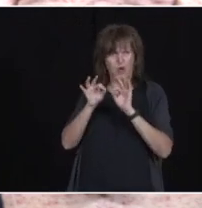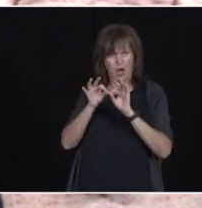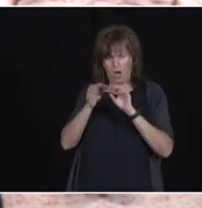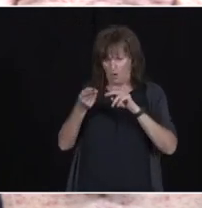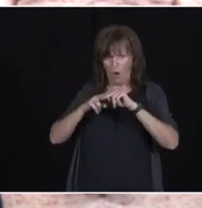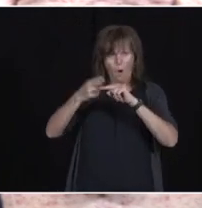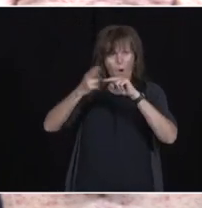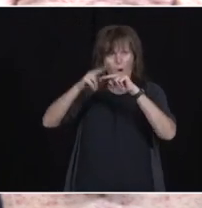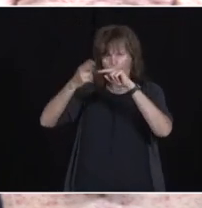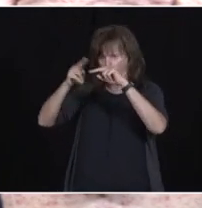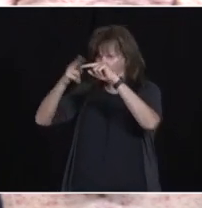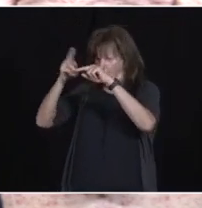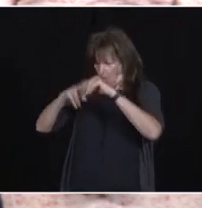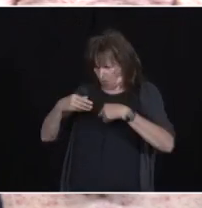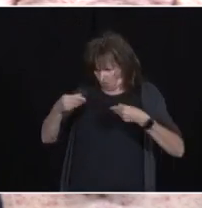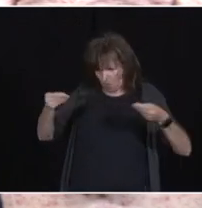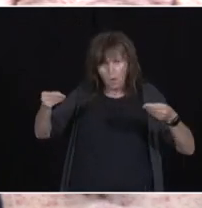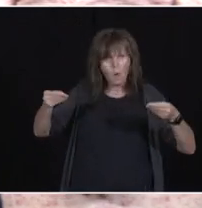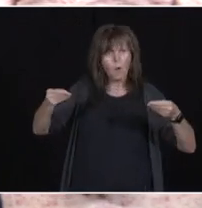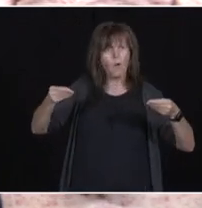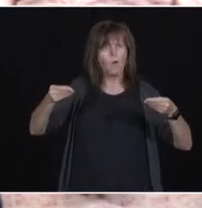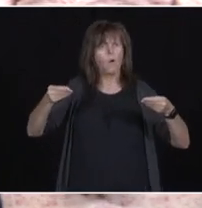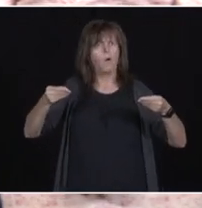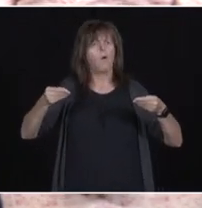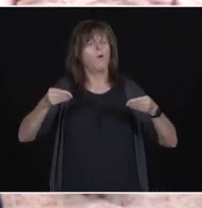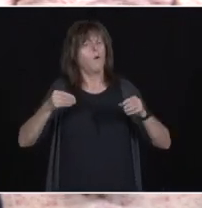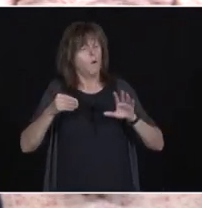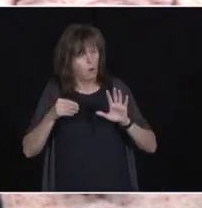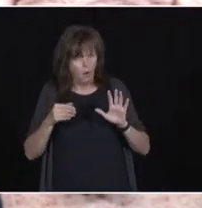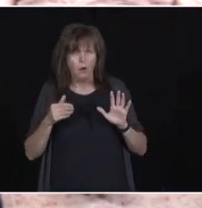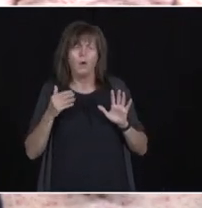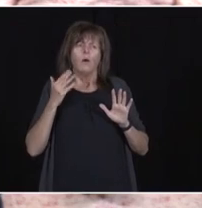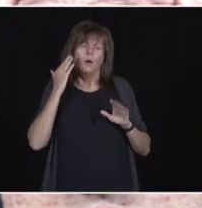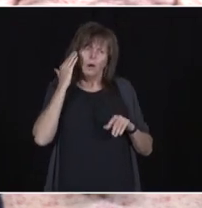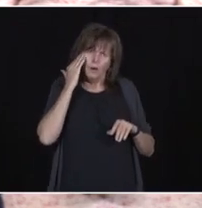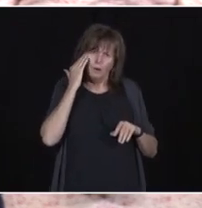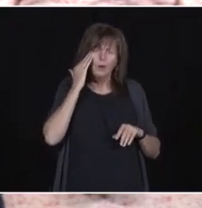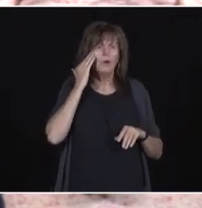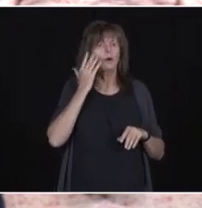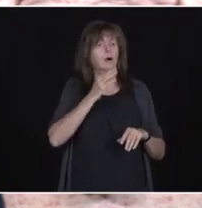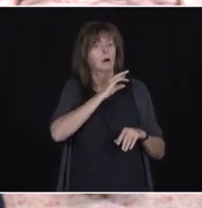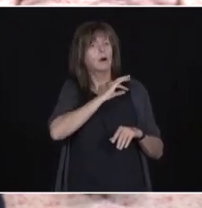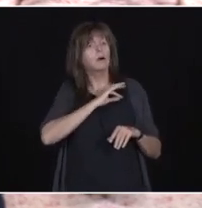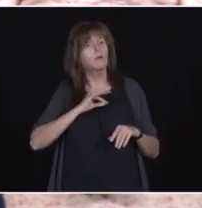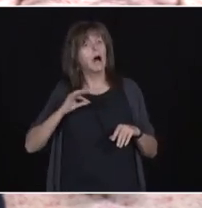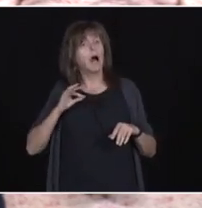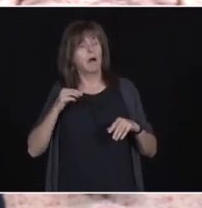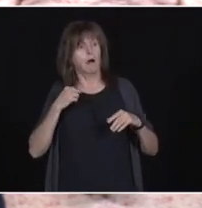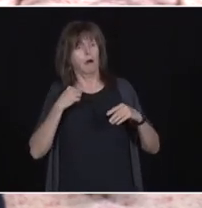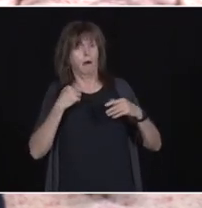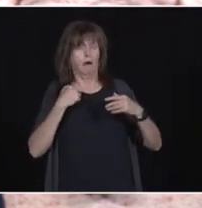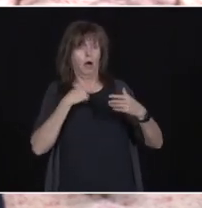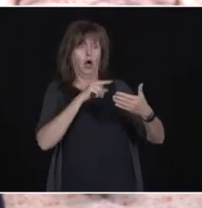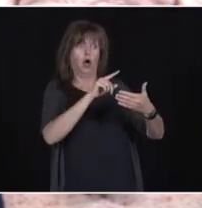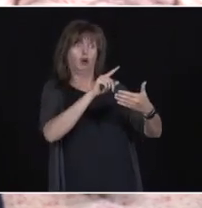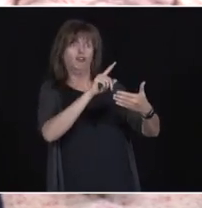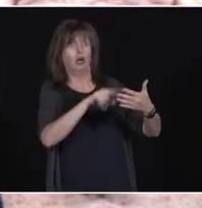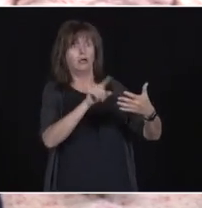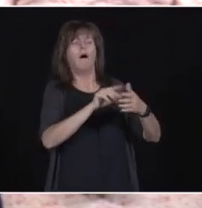doing, both of them. I don't want to knock him. He thinks he's doing the right thing. But overall, in the big